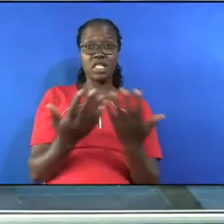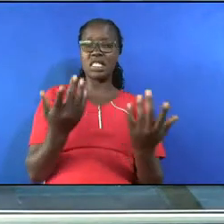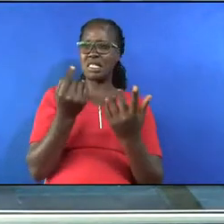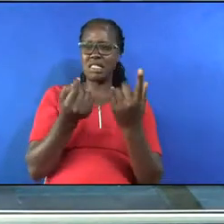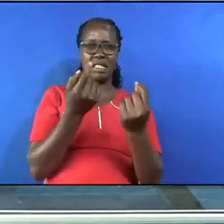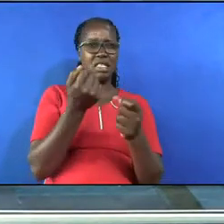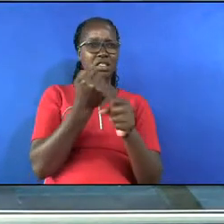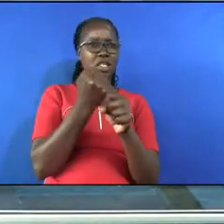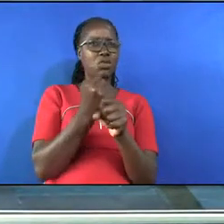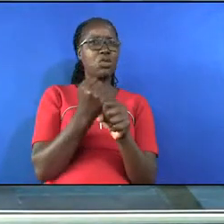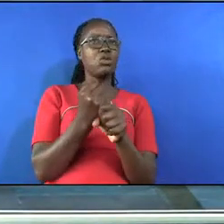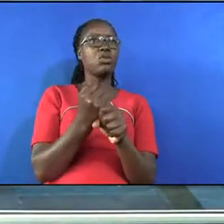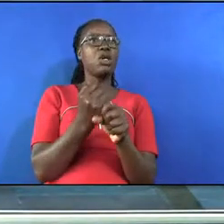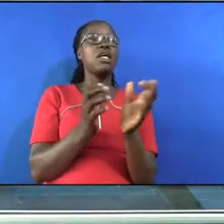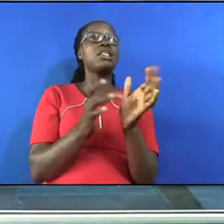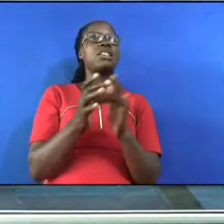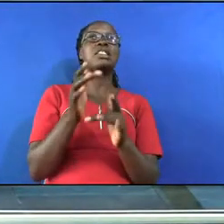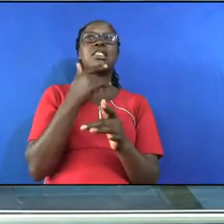that we do.